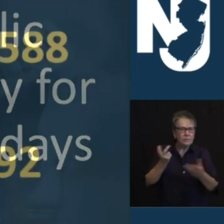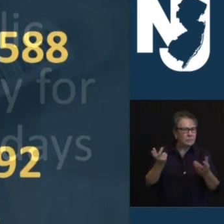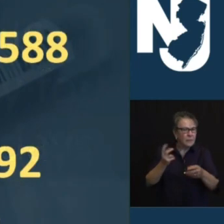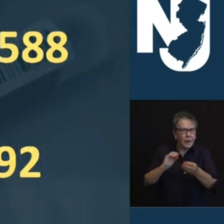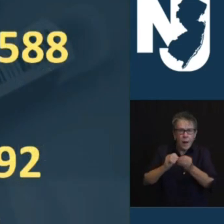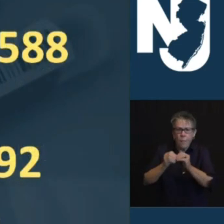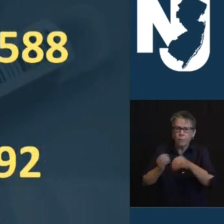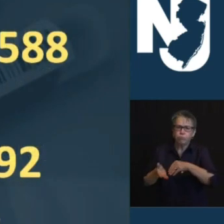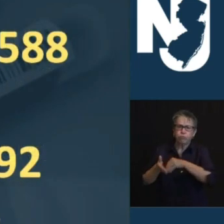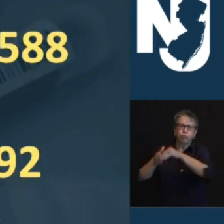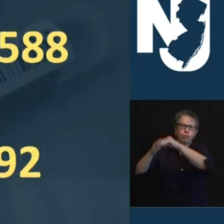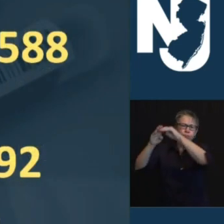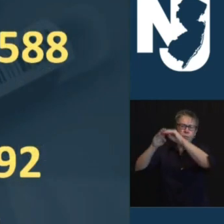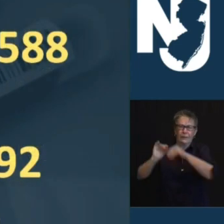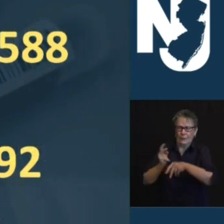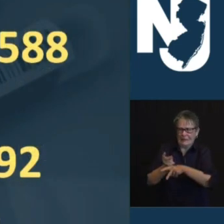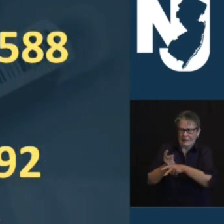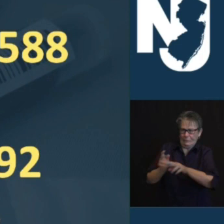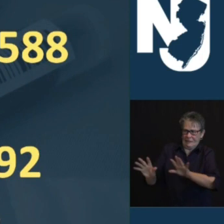we're reporting an additional